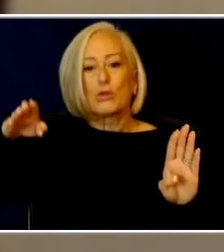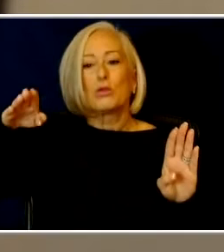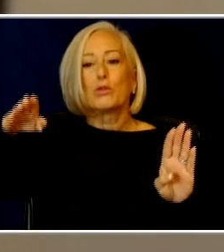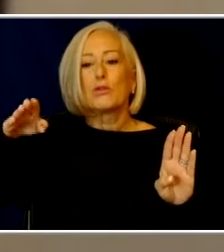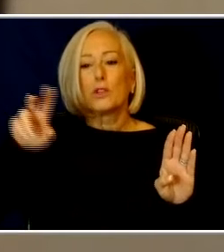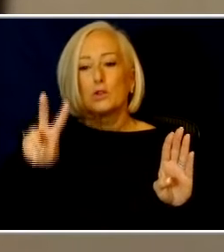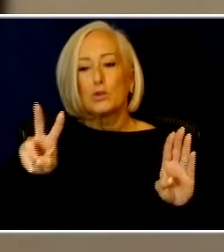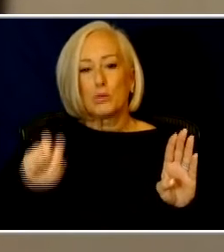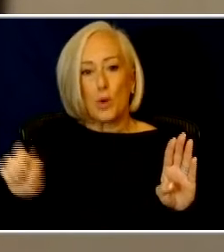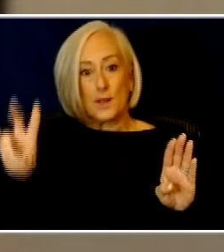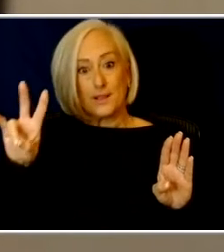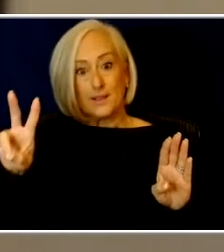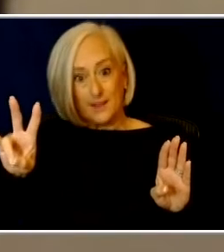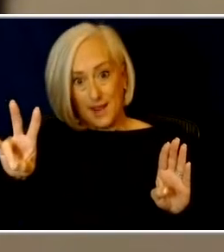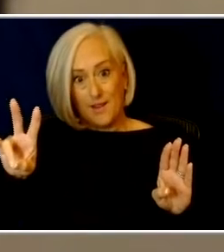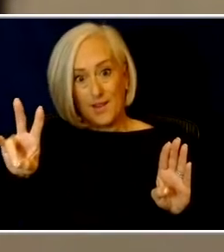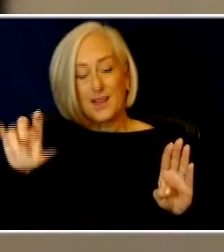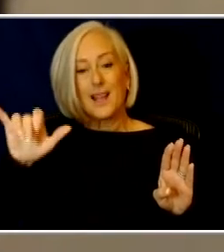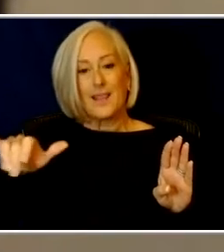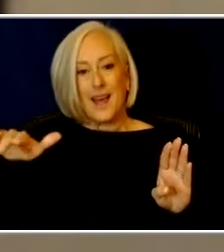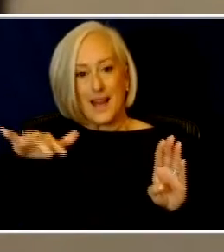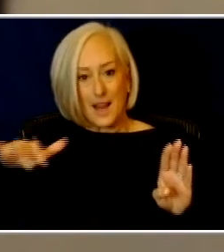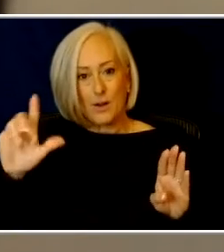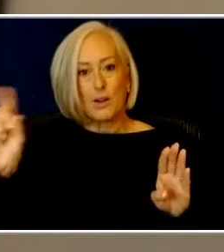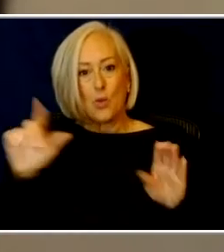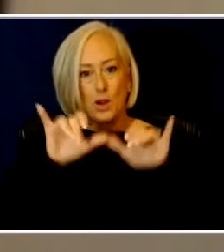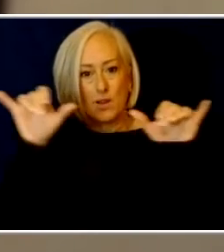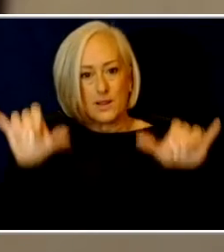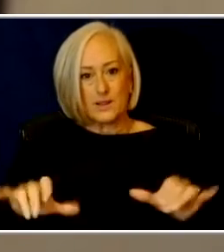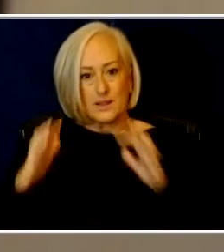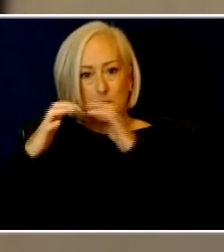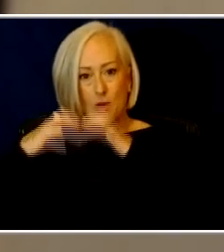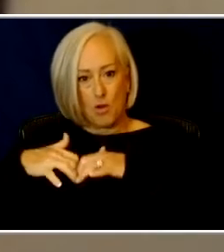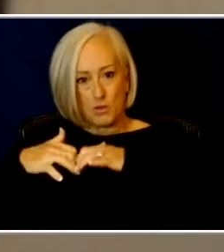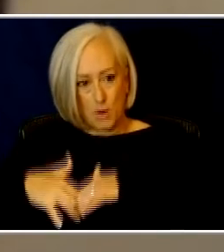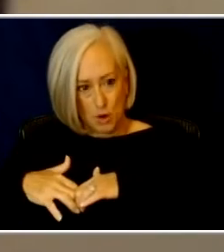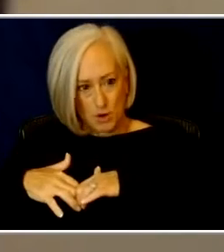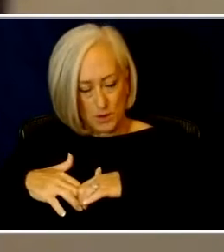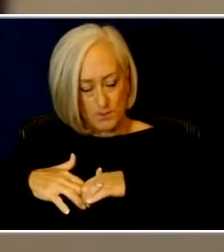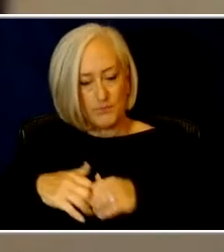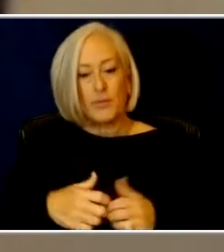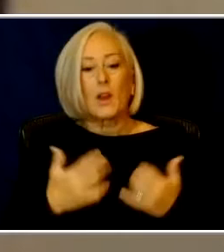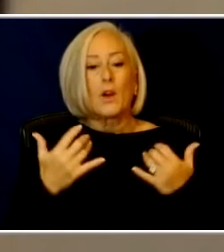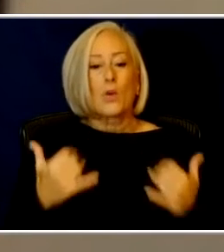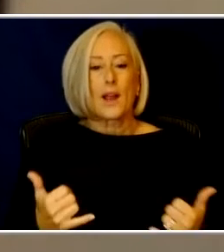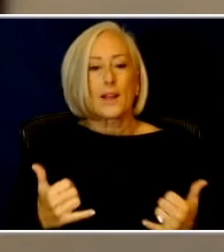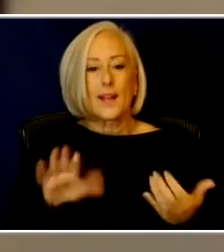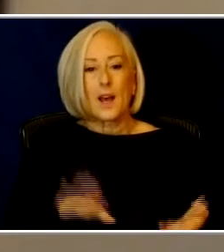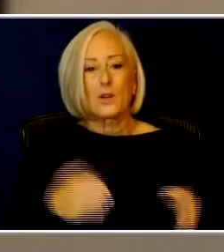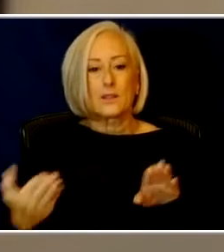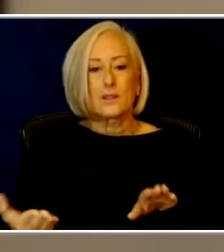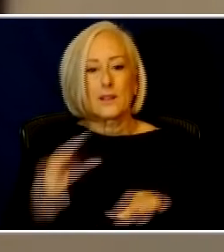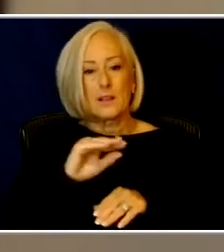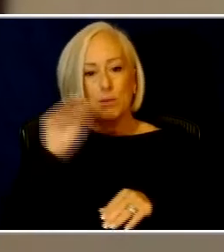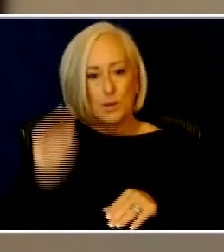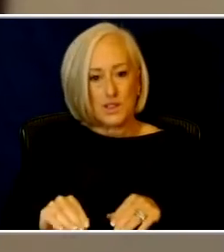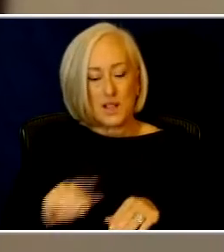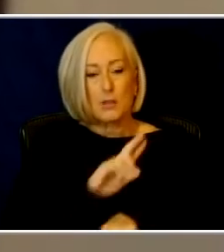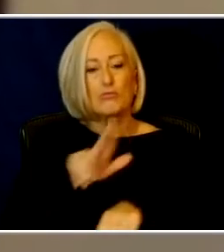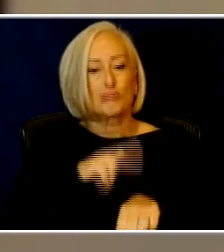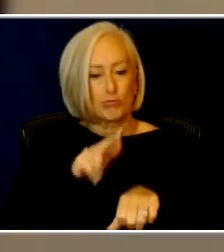2.7, that's the area where the system starts to fall apart. Right now, mortality rates are at a normal